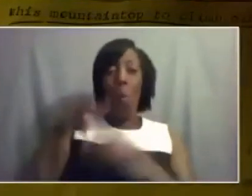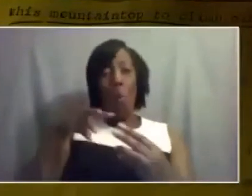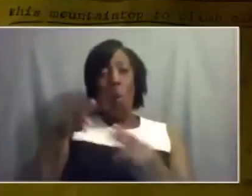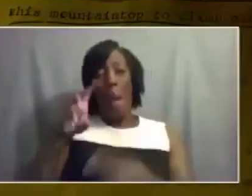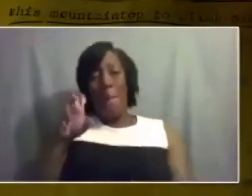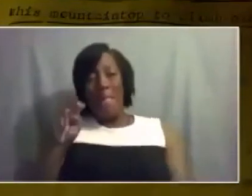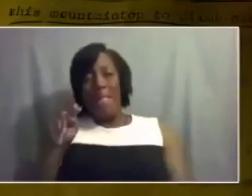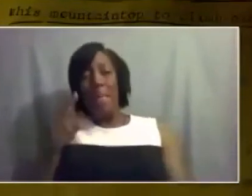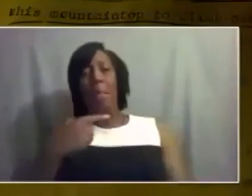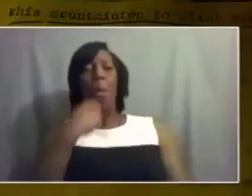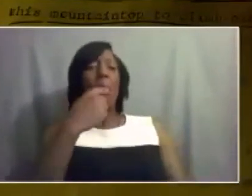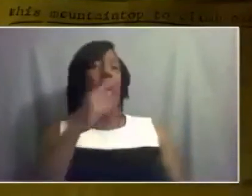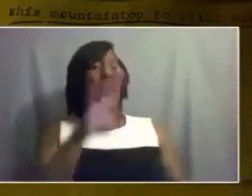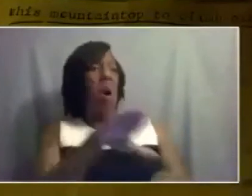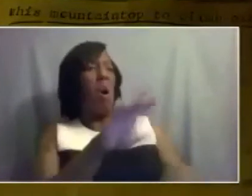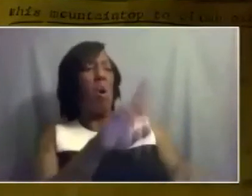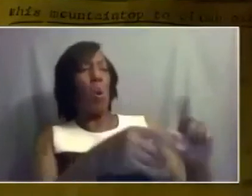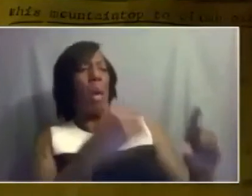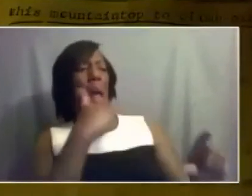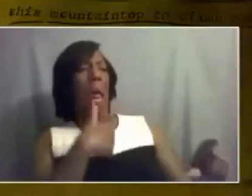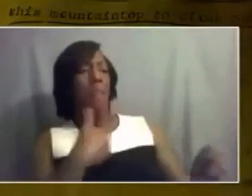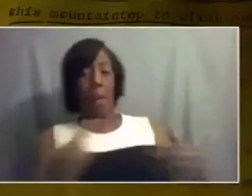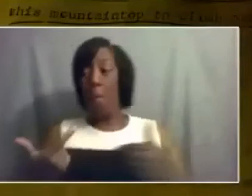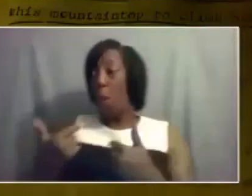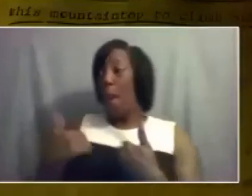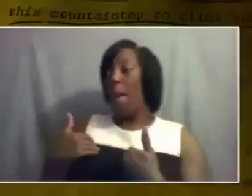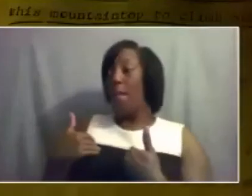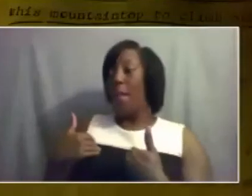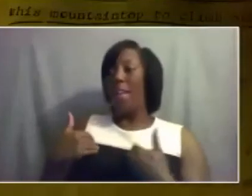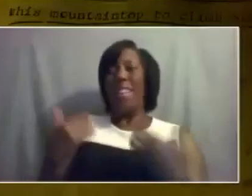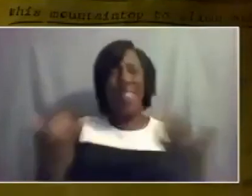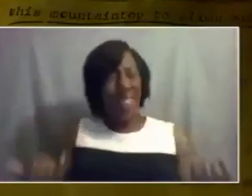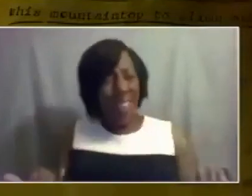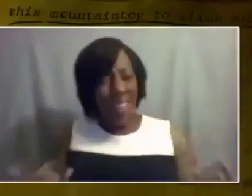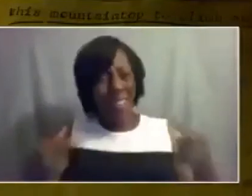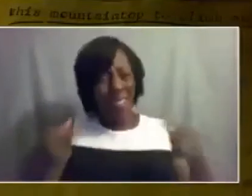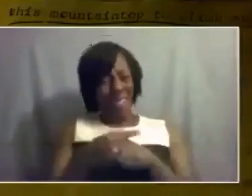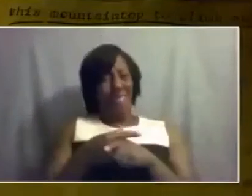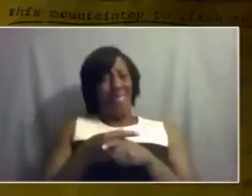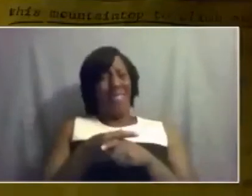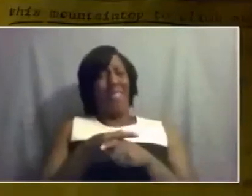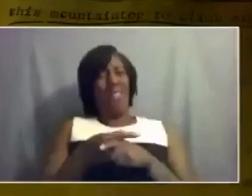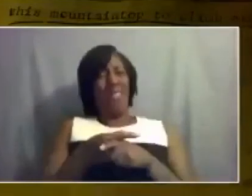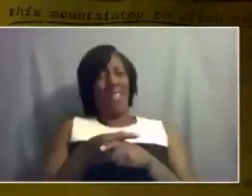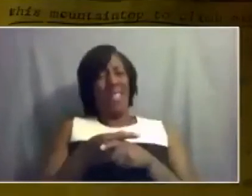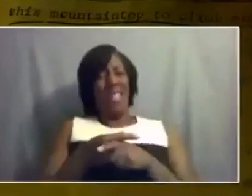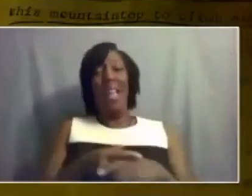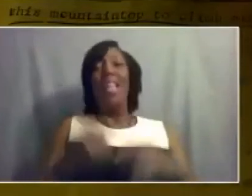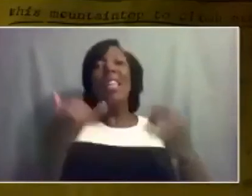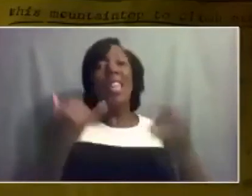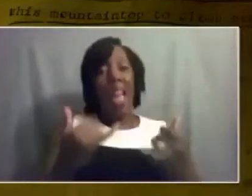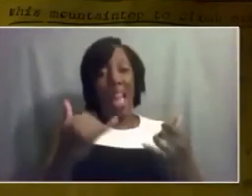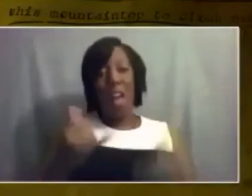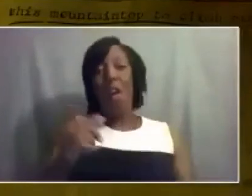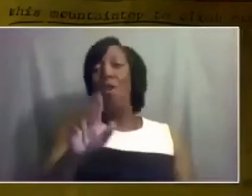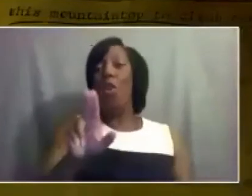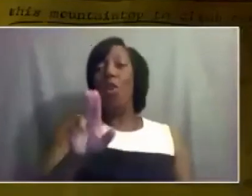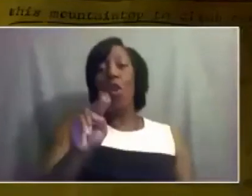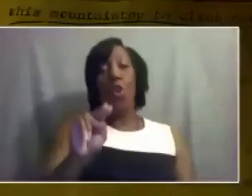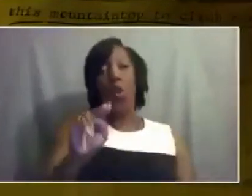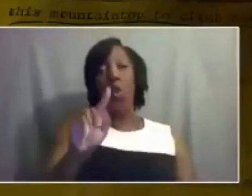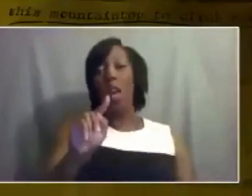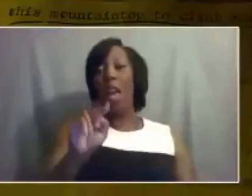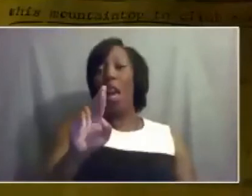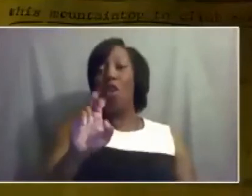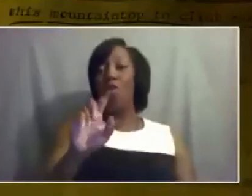should recognize that there is now a UN treaty that says there's should be a global ban on nuclear weapons, and our job is